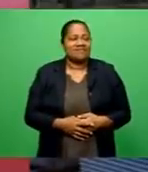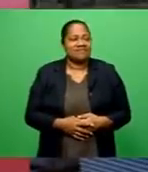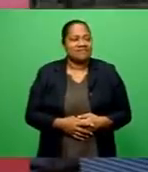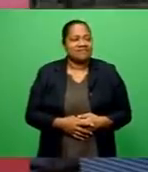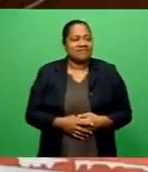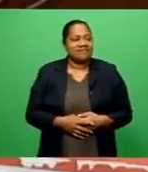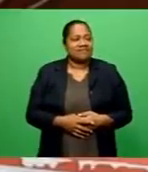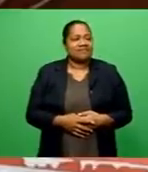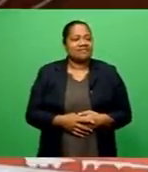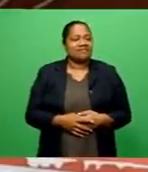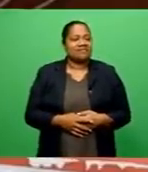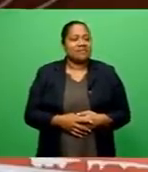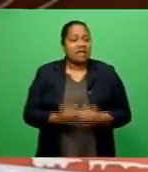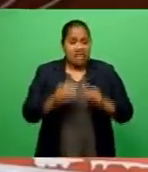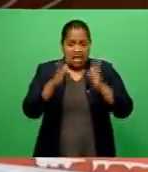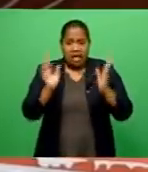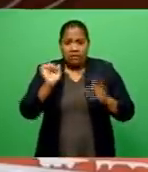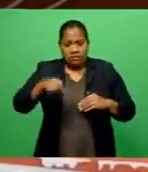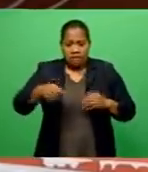probably damaged and